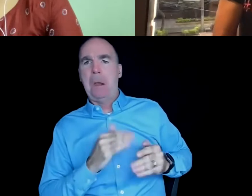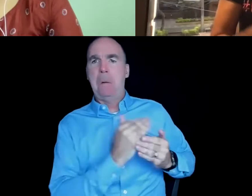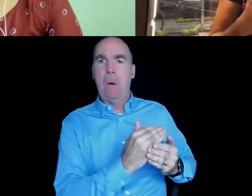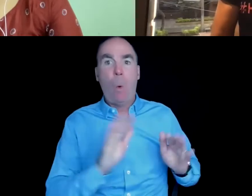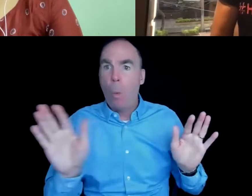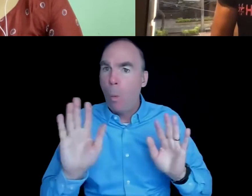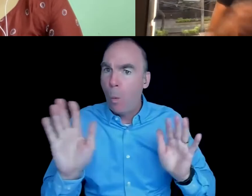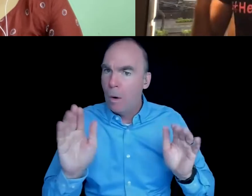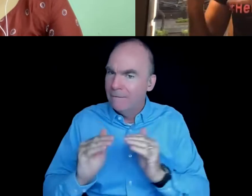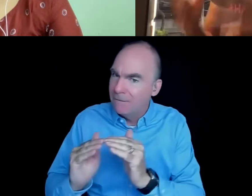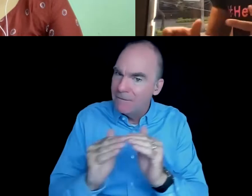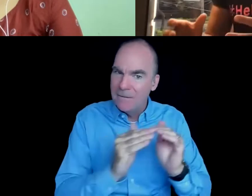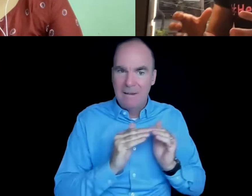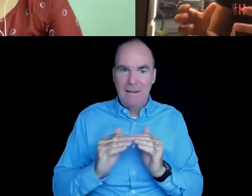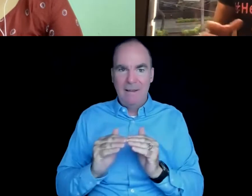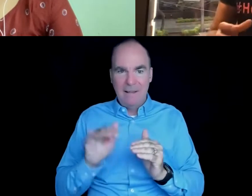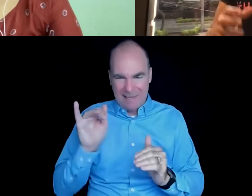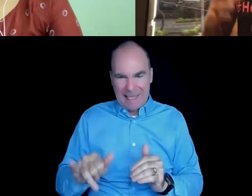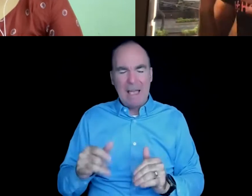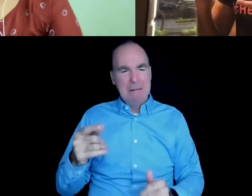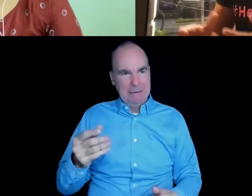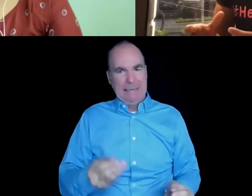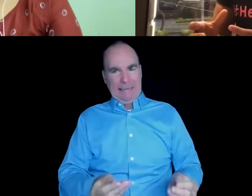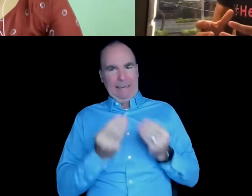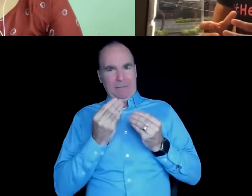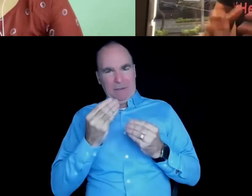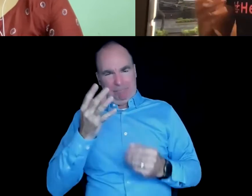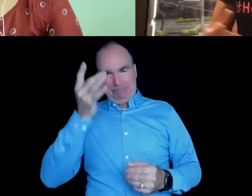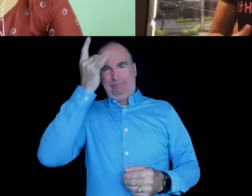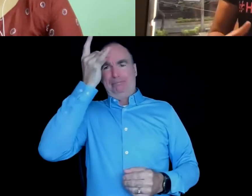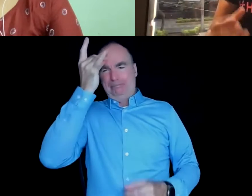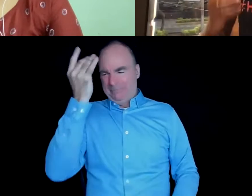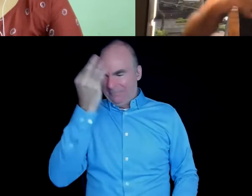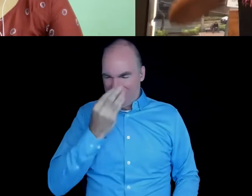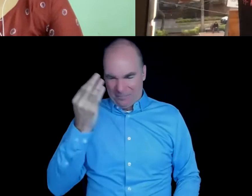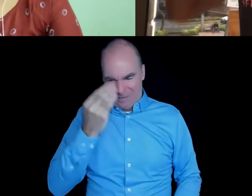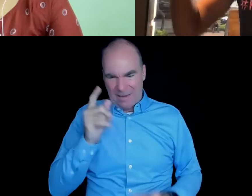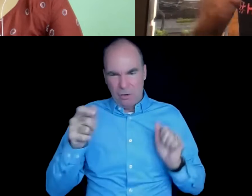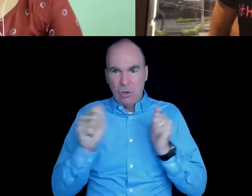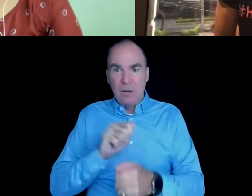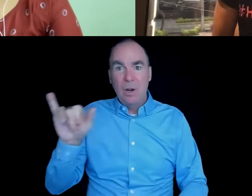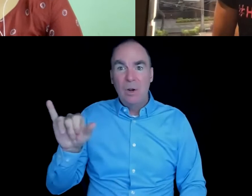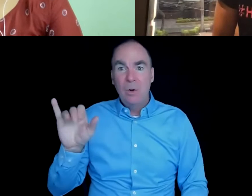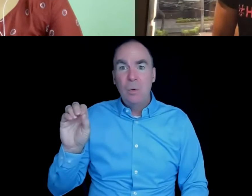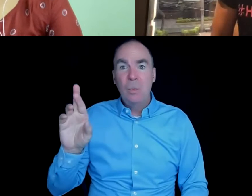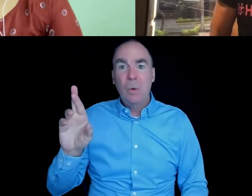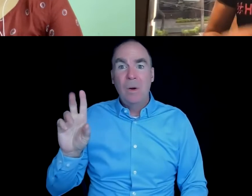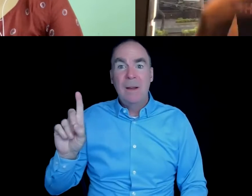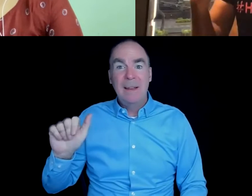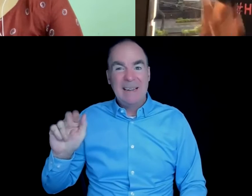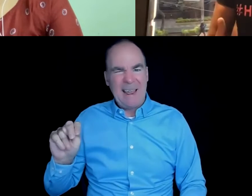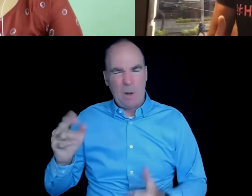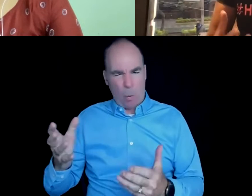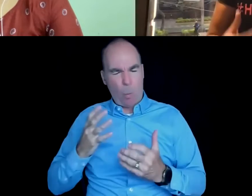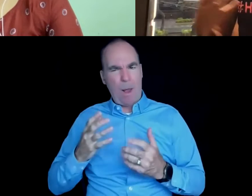of this girl put me like on the conversation to create a bold change, to put Jordan in the worldwide map,